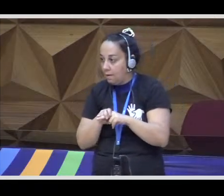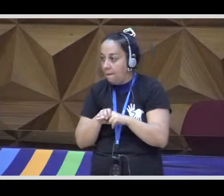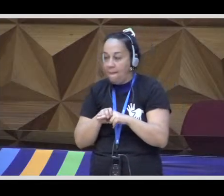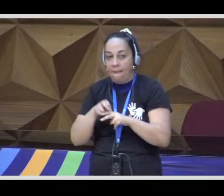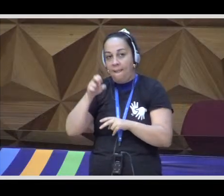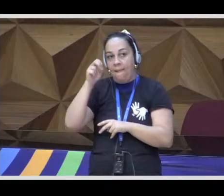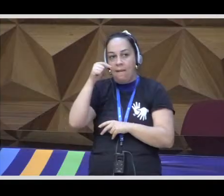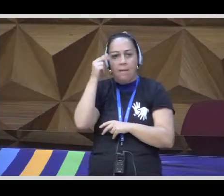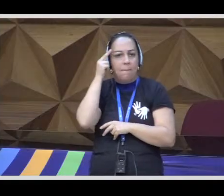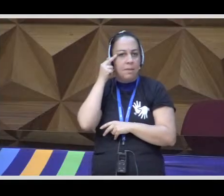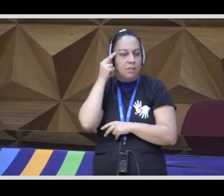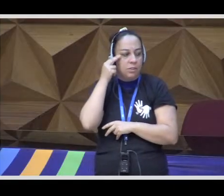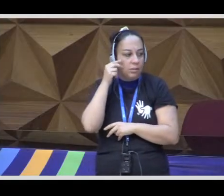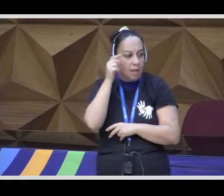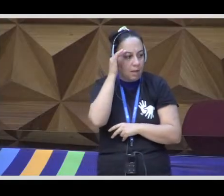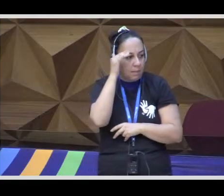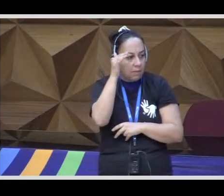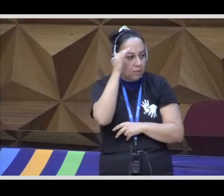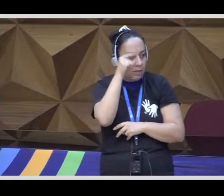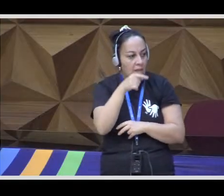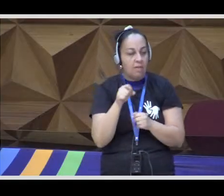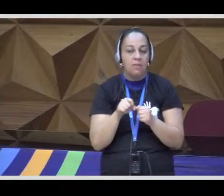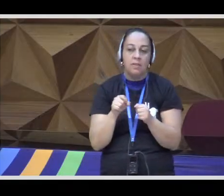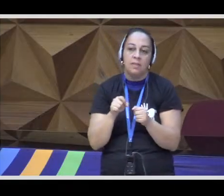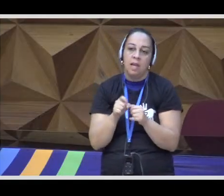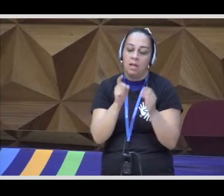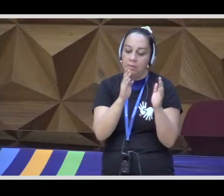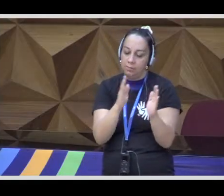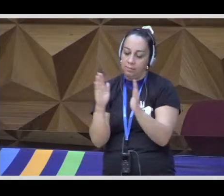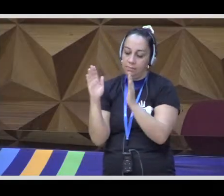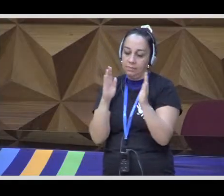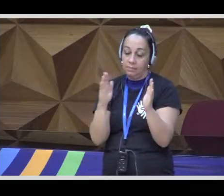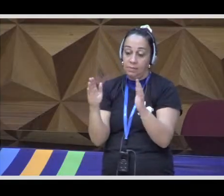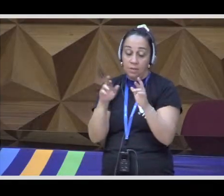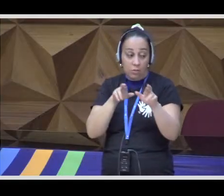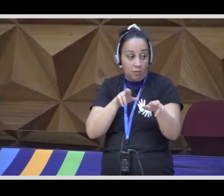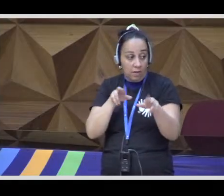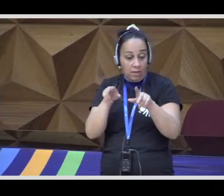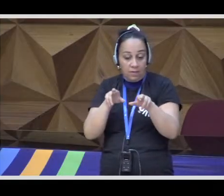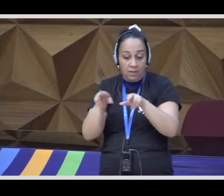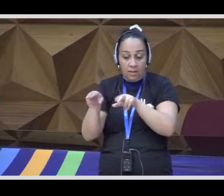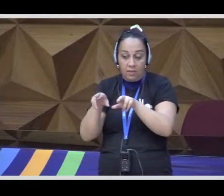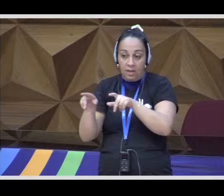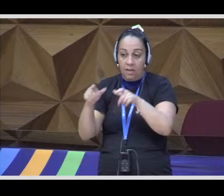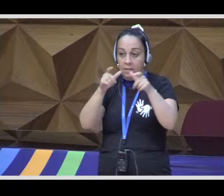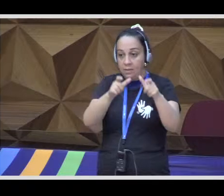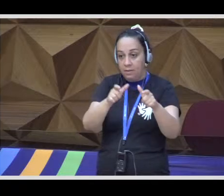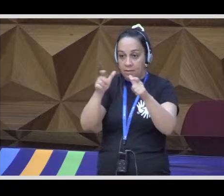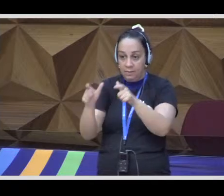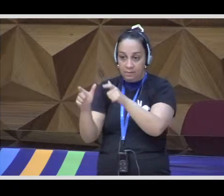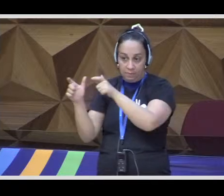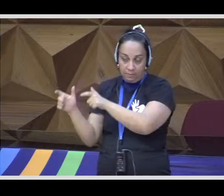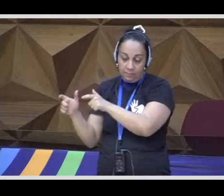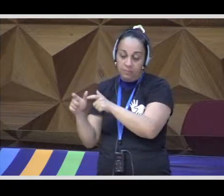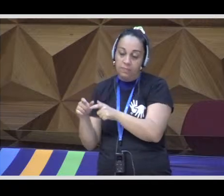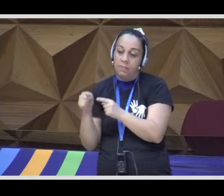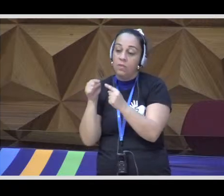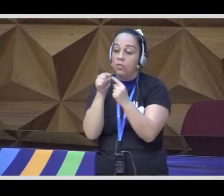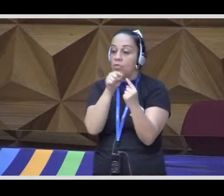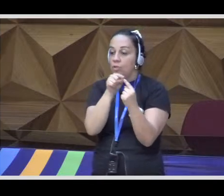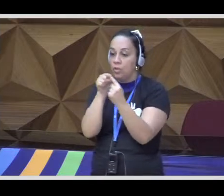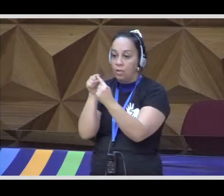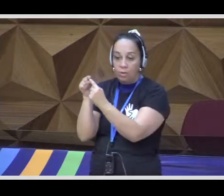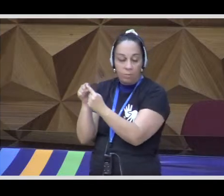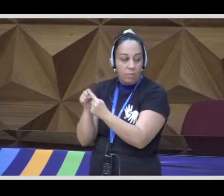different scenarios as well, so maybe a little bit hard to see on some of those. But we tried lots of different scenarios. For example, where